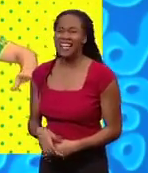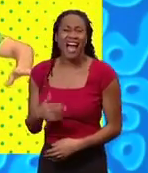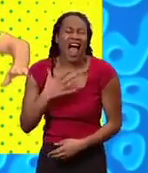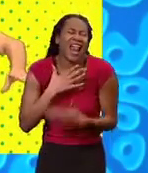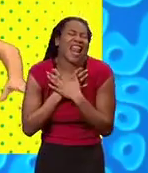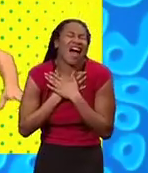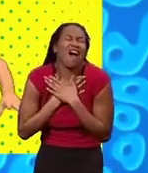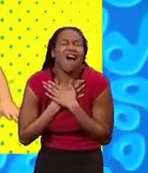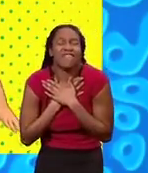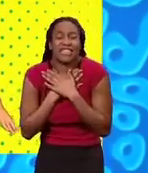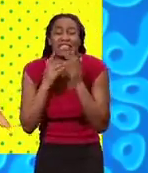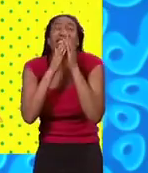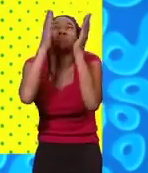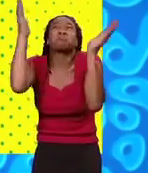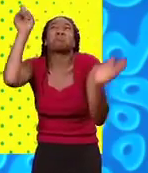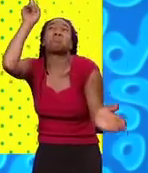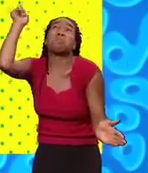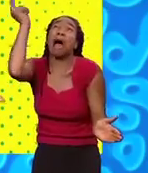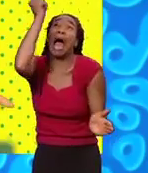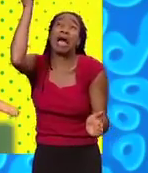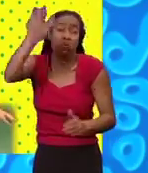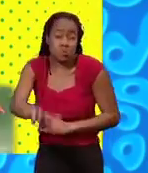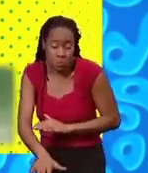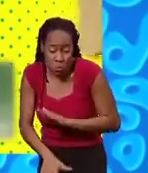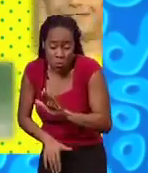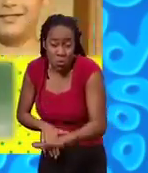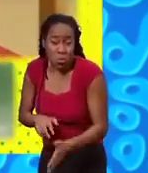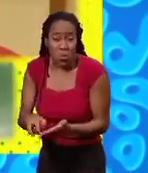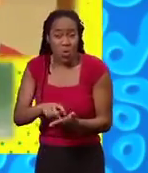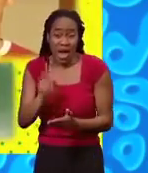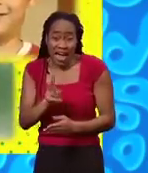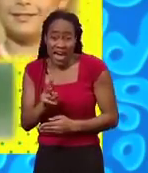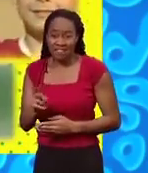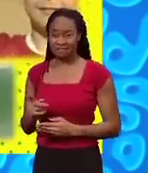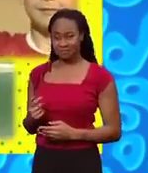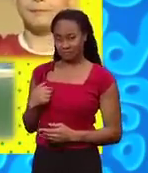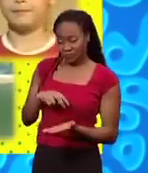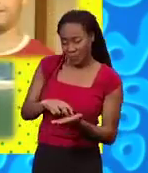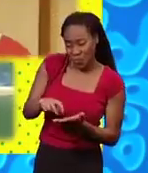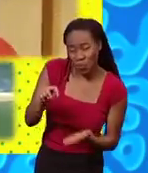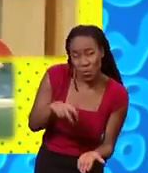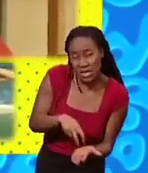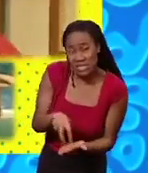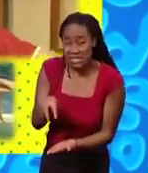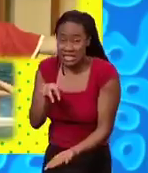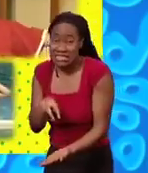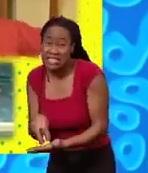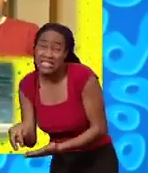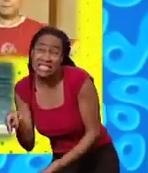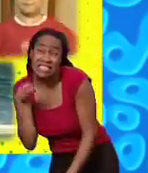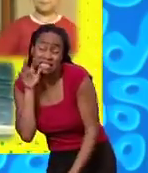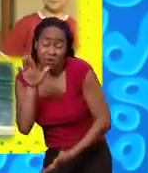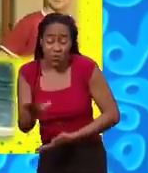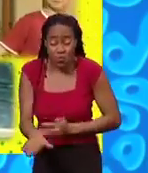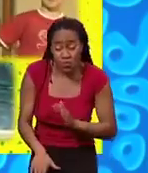space walking. Shall we give it another go? Space walking. High up